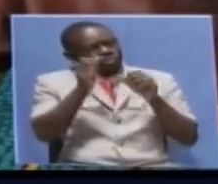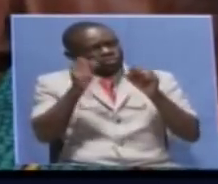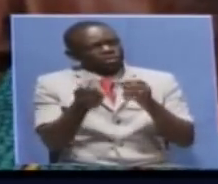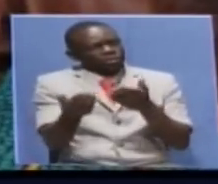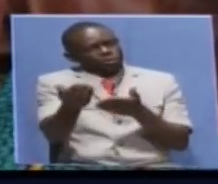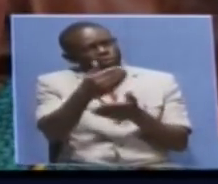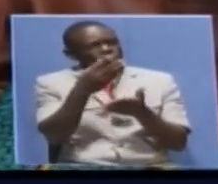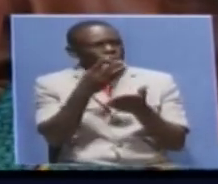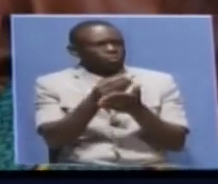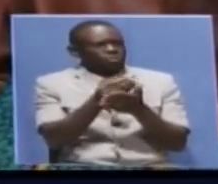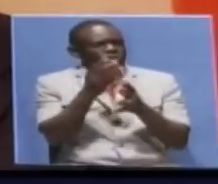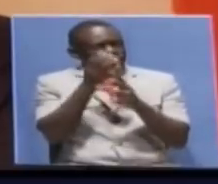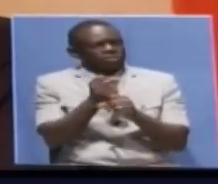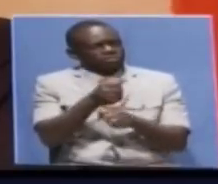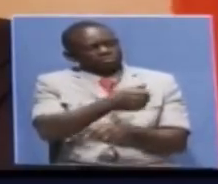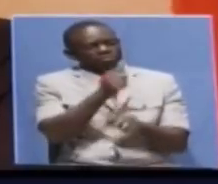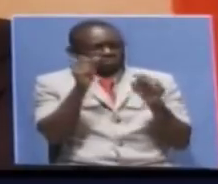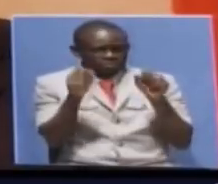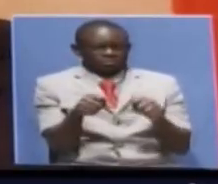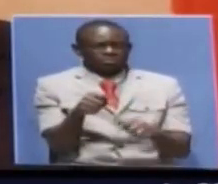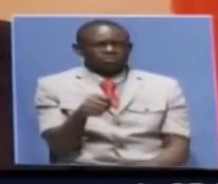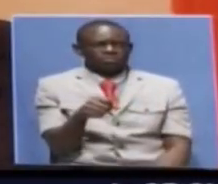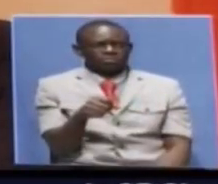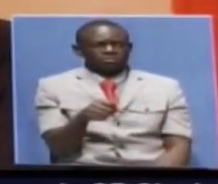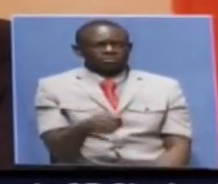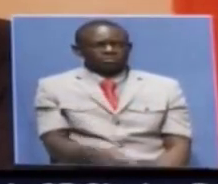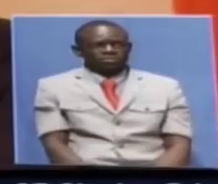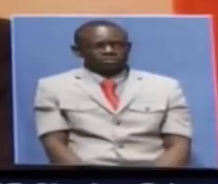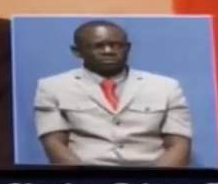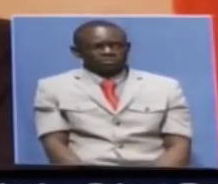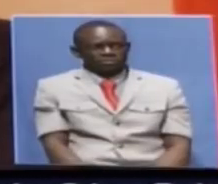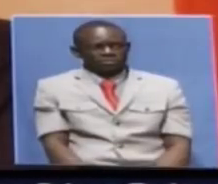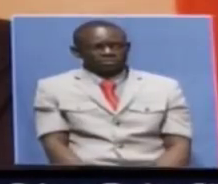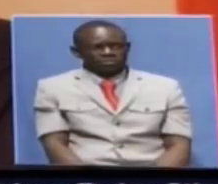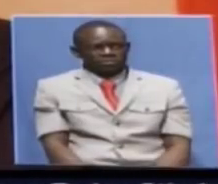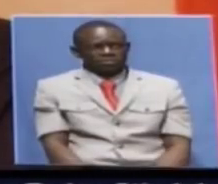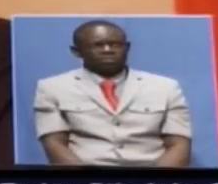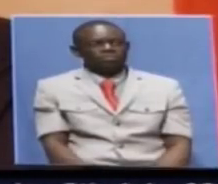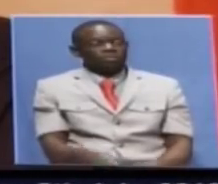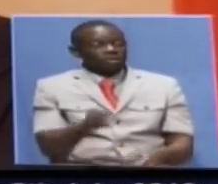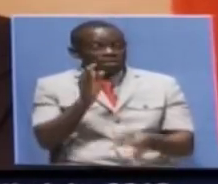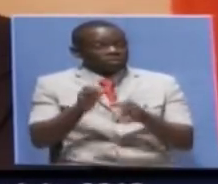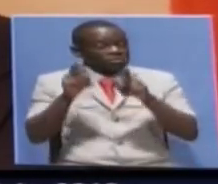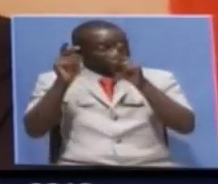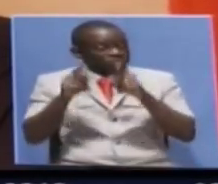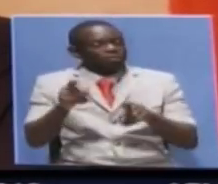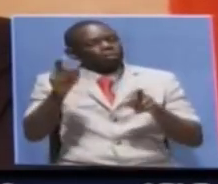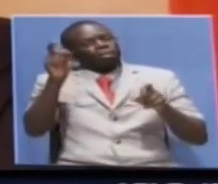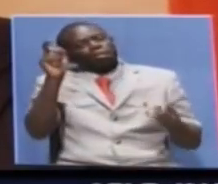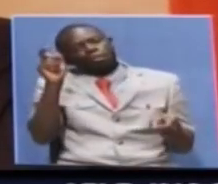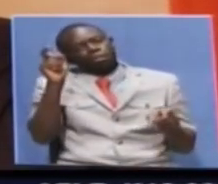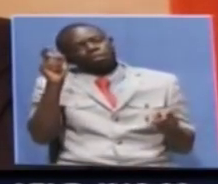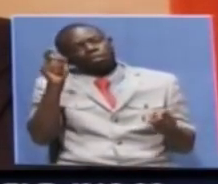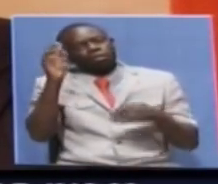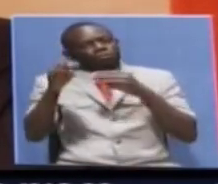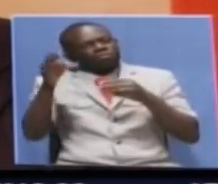healthy. Remember, as the saying goes, an idle mind, the devil's workshop. So let's be